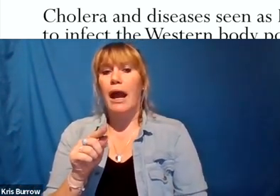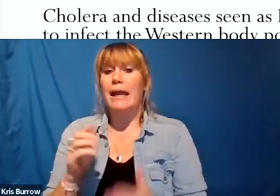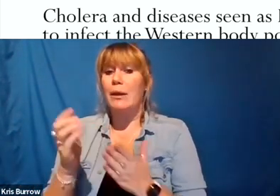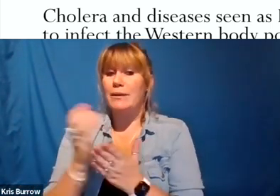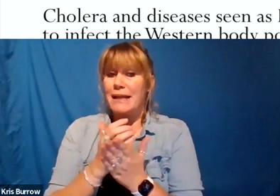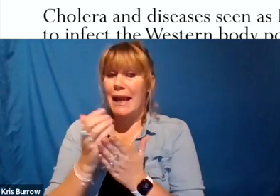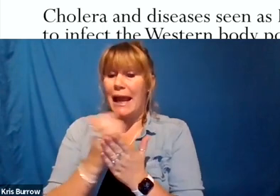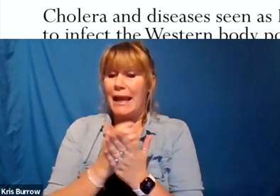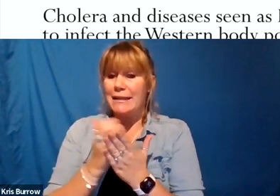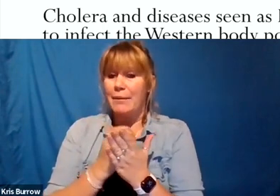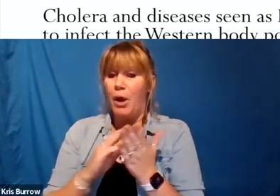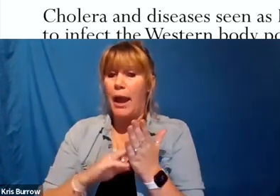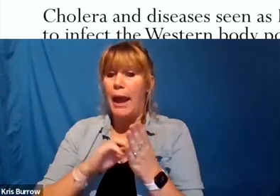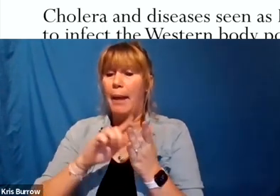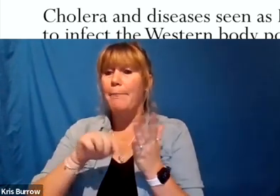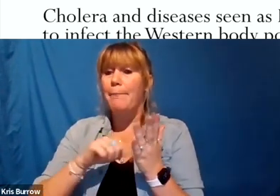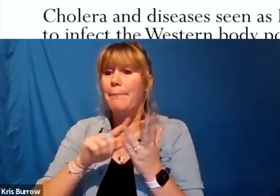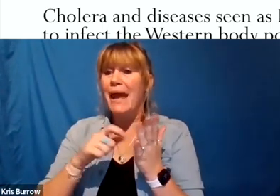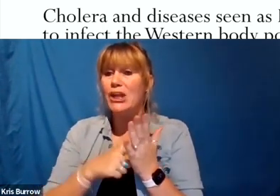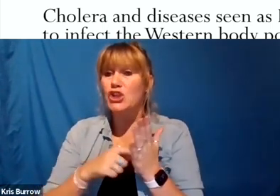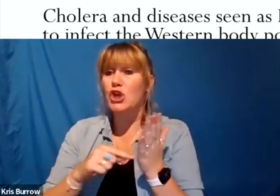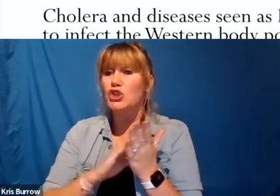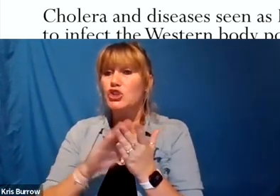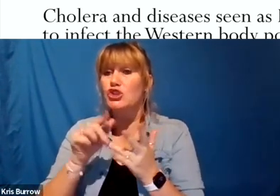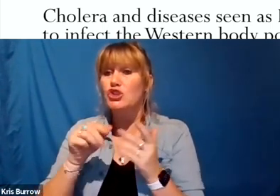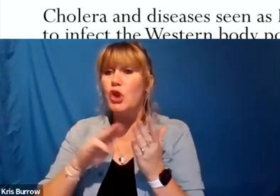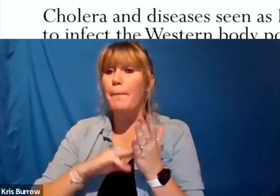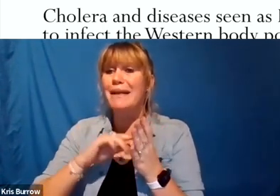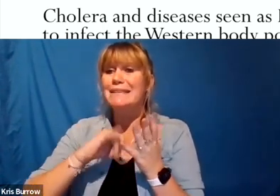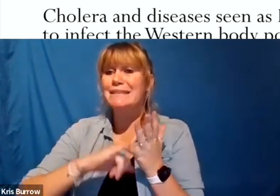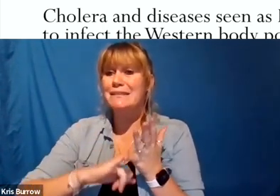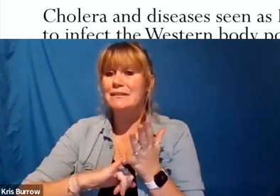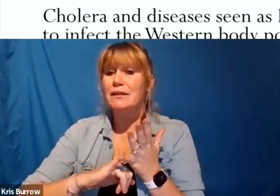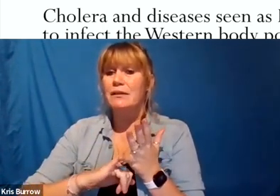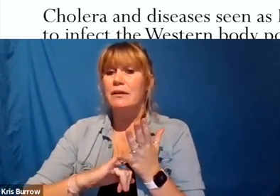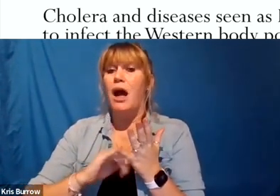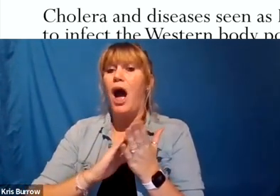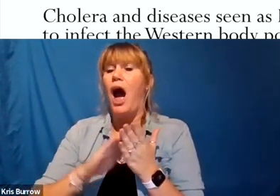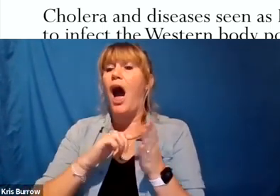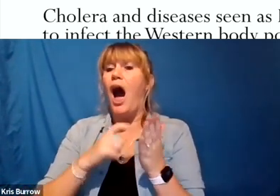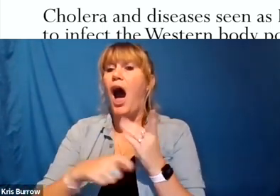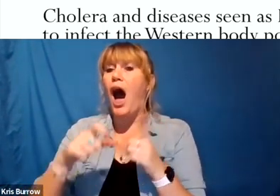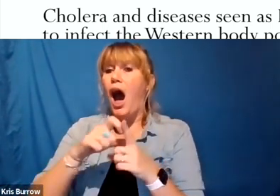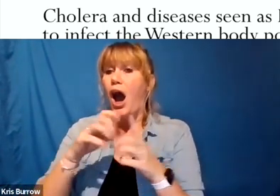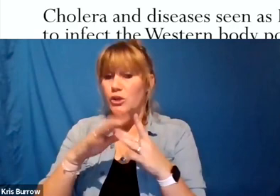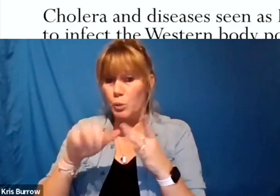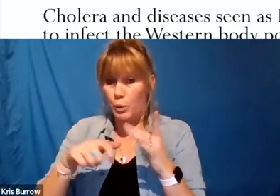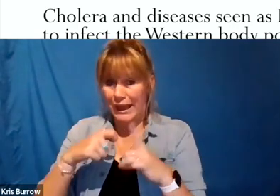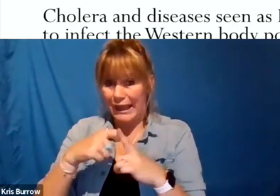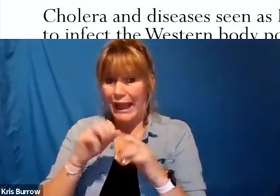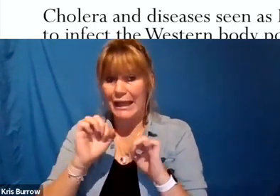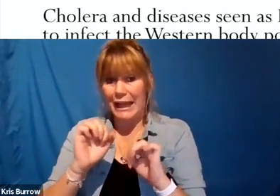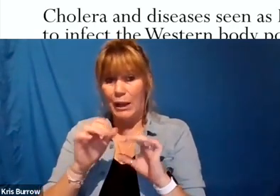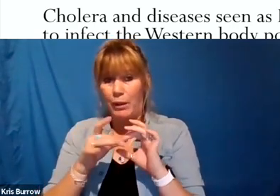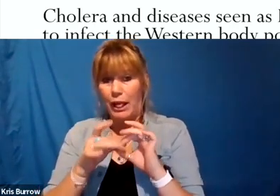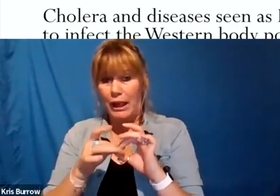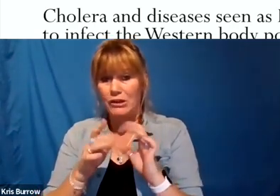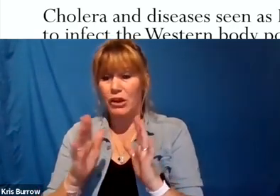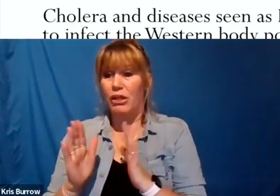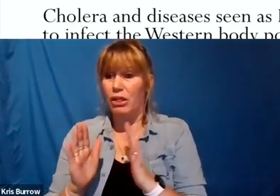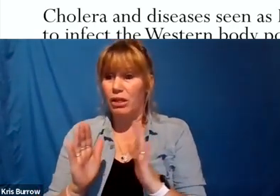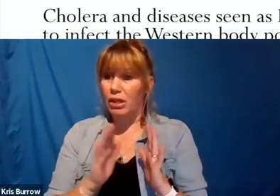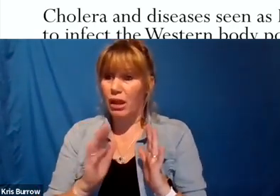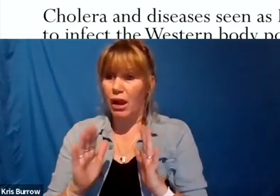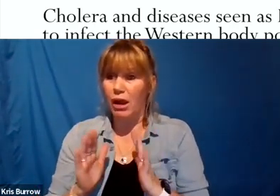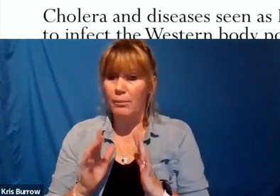Major Thomas Hardwick, who was a major in the British Army in the Indian colonies in the 1830s. So this